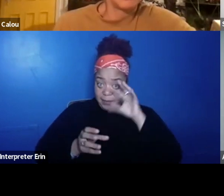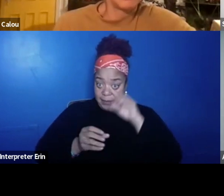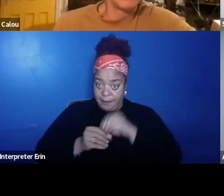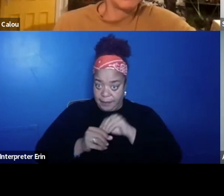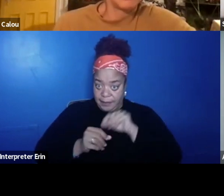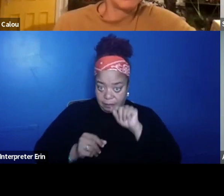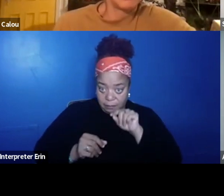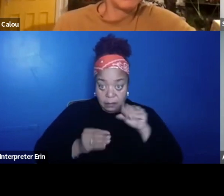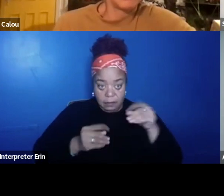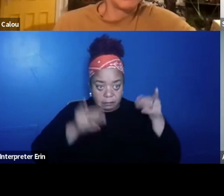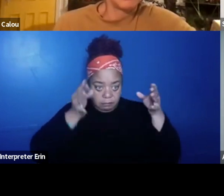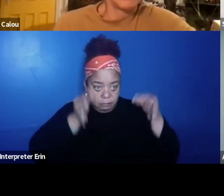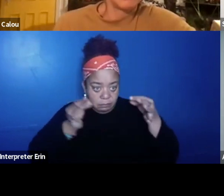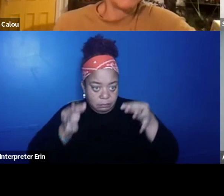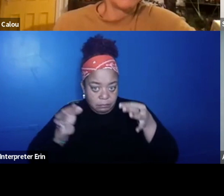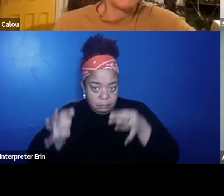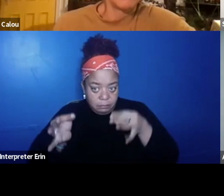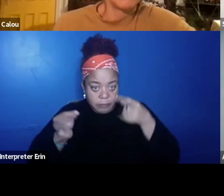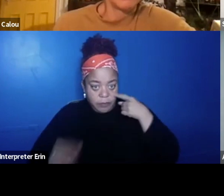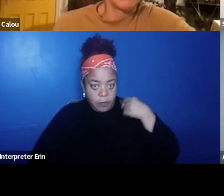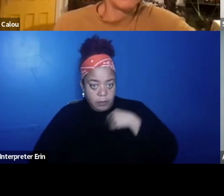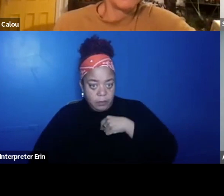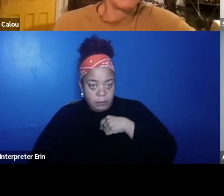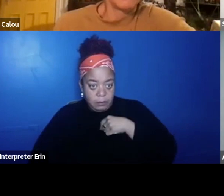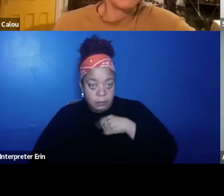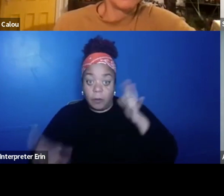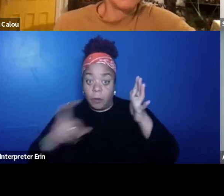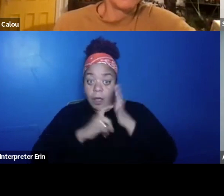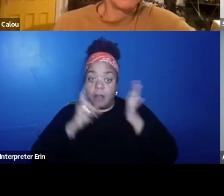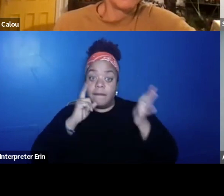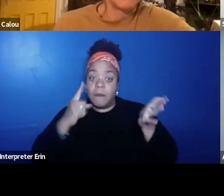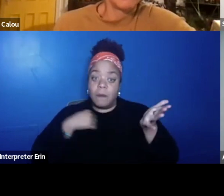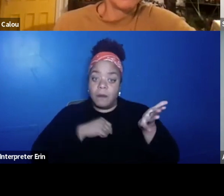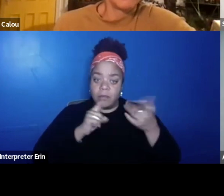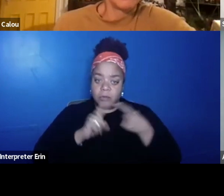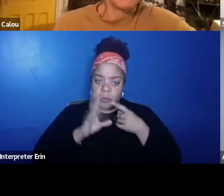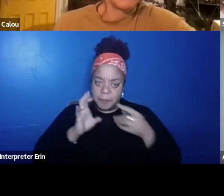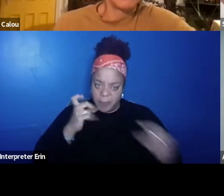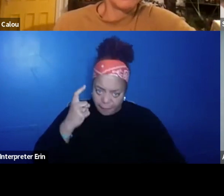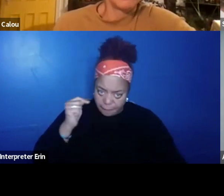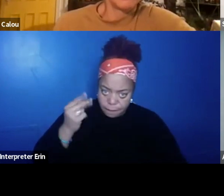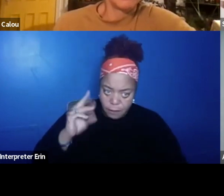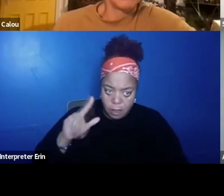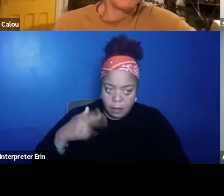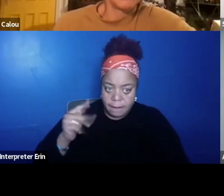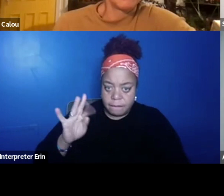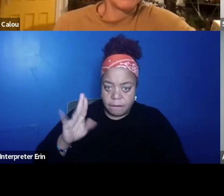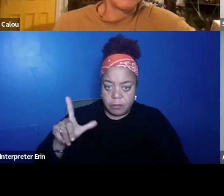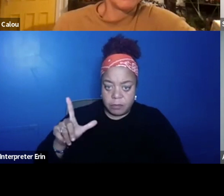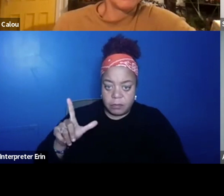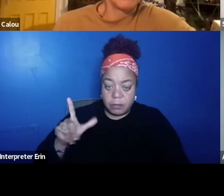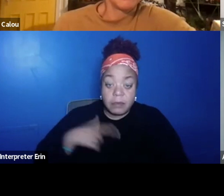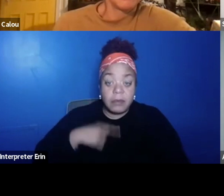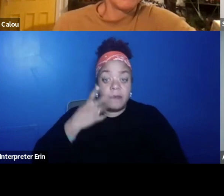thoughtful. I am then going to respond to a comment made a very long time ago,